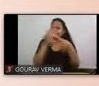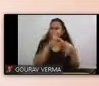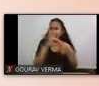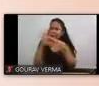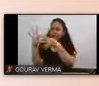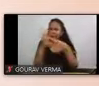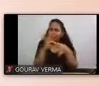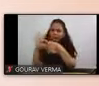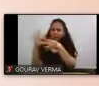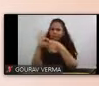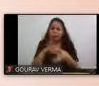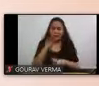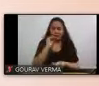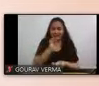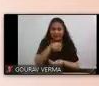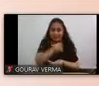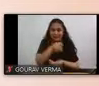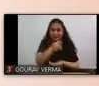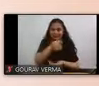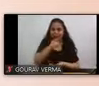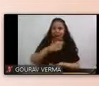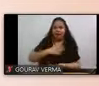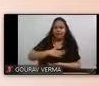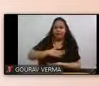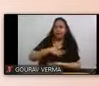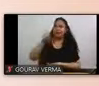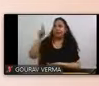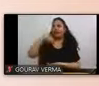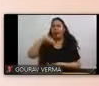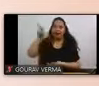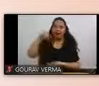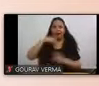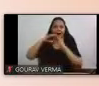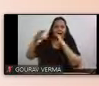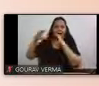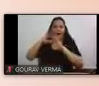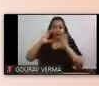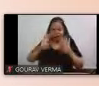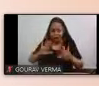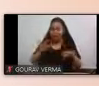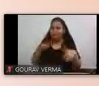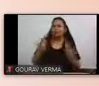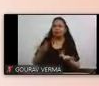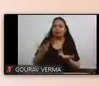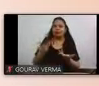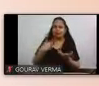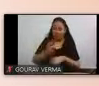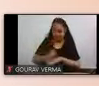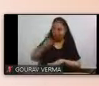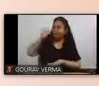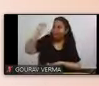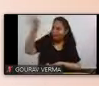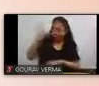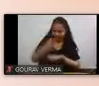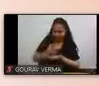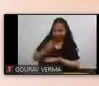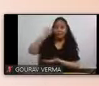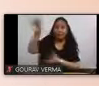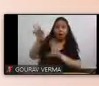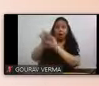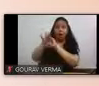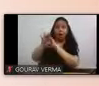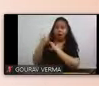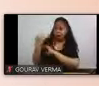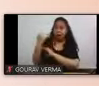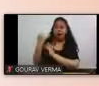child starts developing trust, developing interaction, developing fine motor skills, which is missing